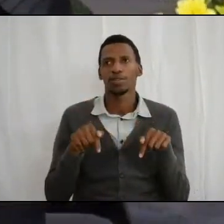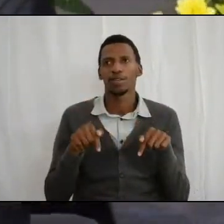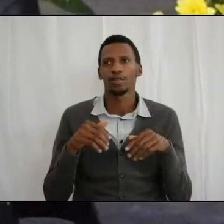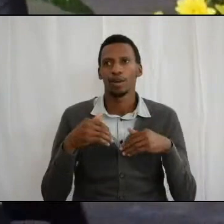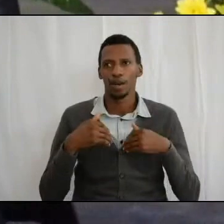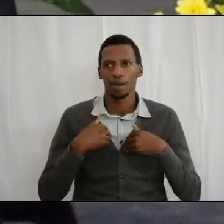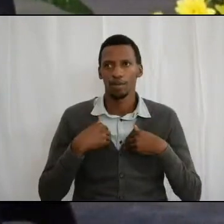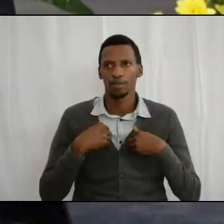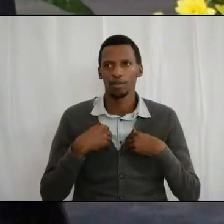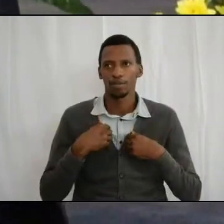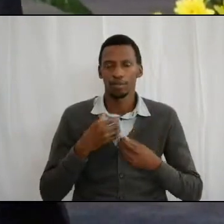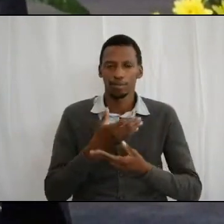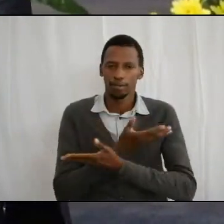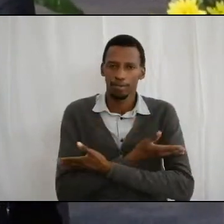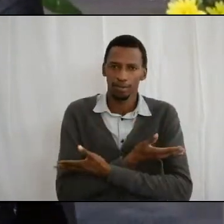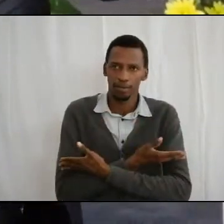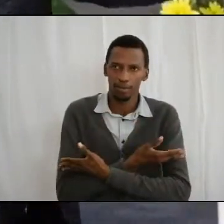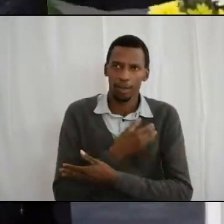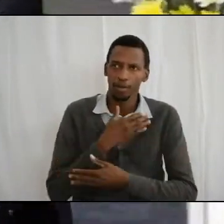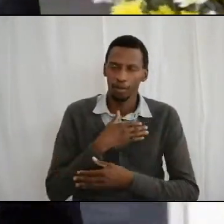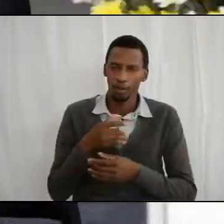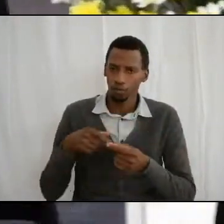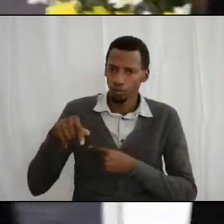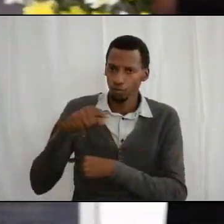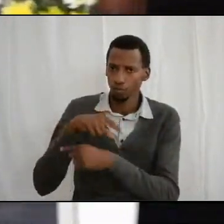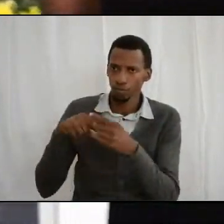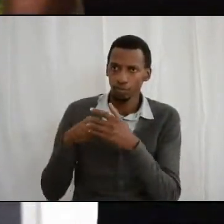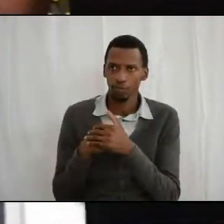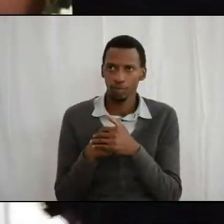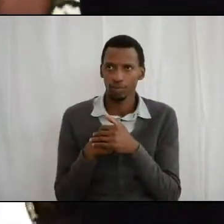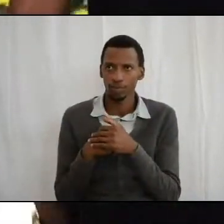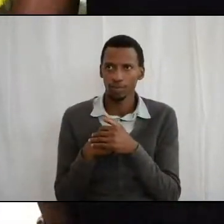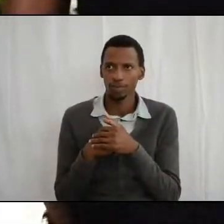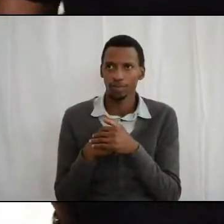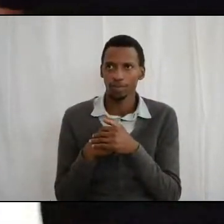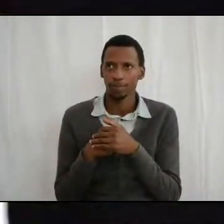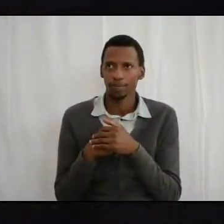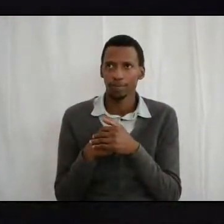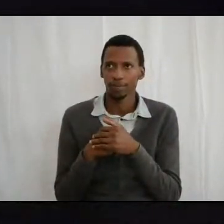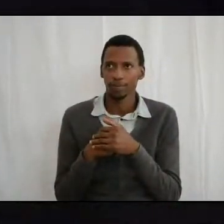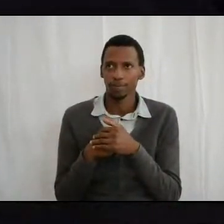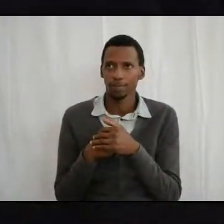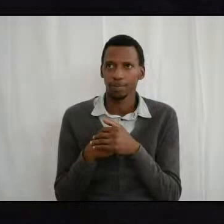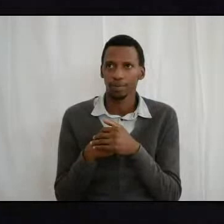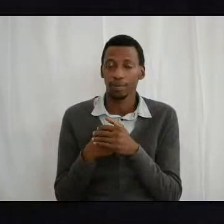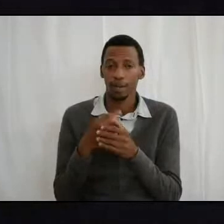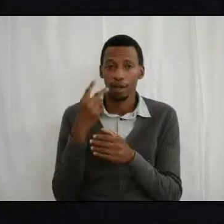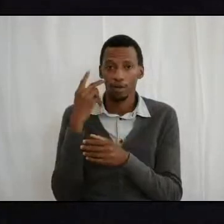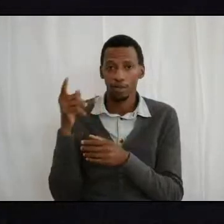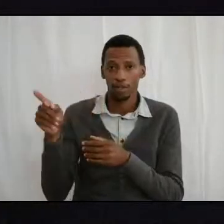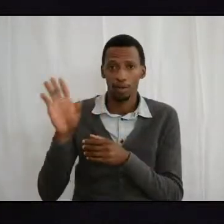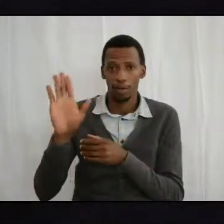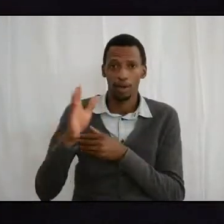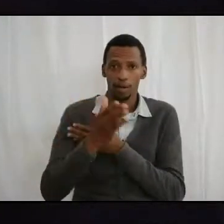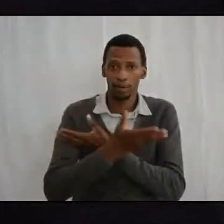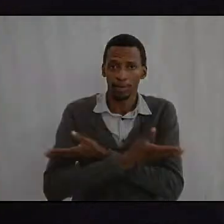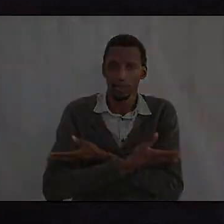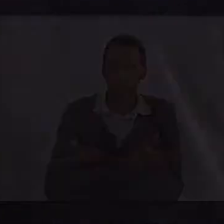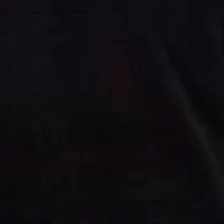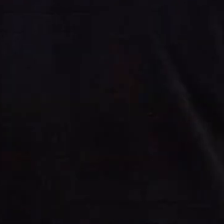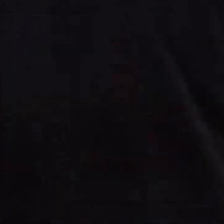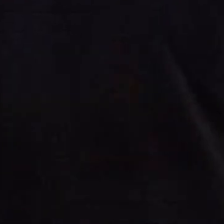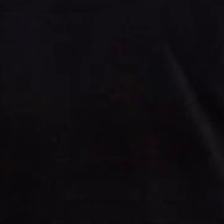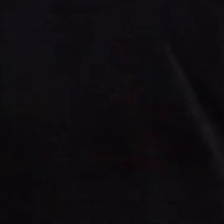And Steve, I would like you to turn around. Because this is the T-shirt.